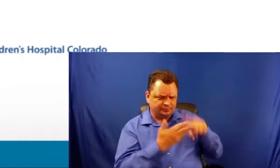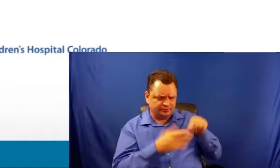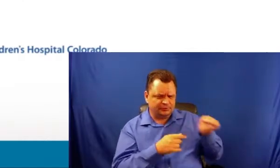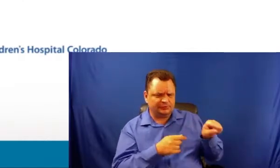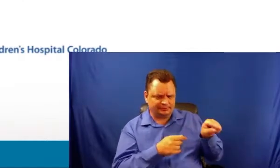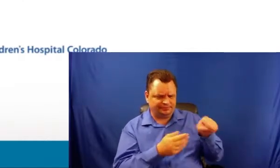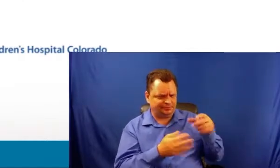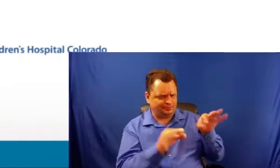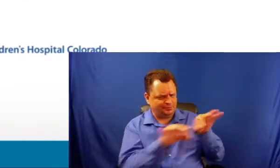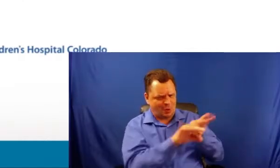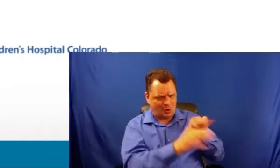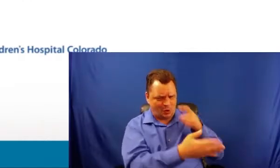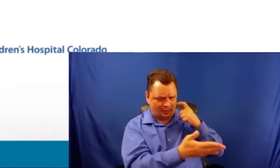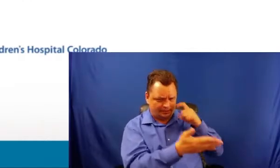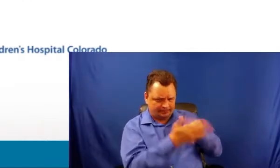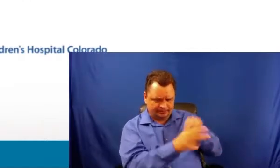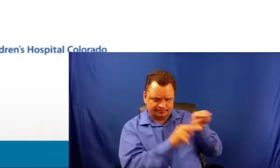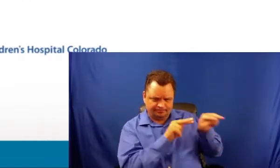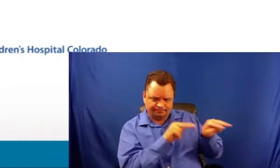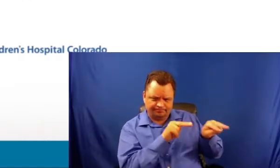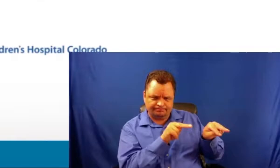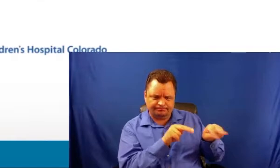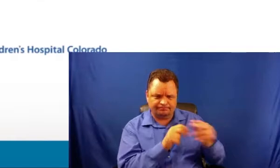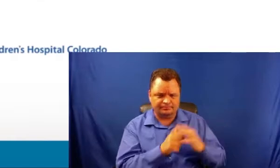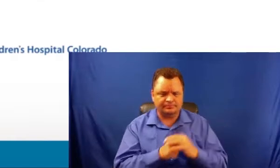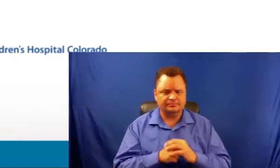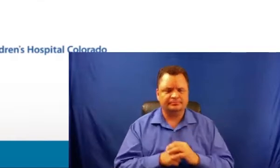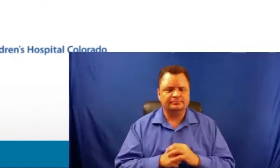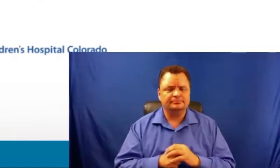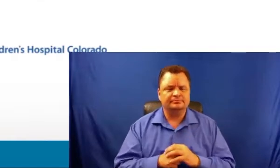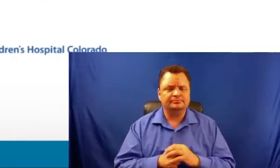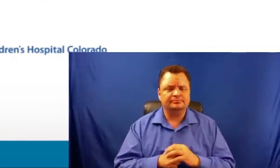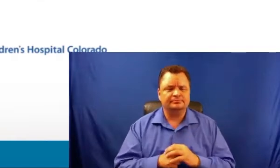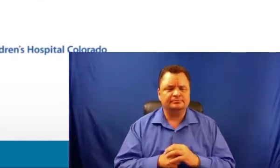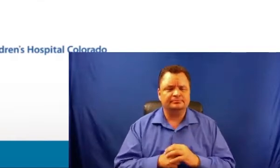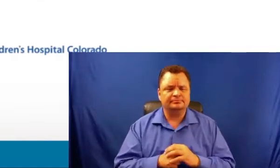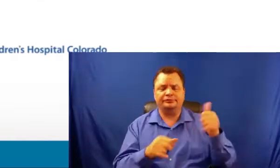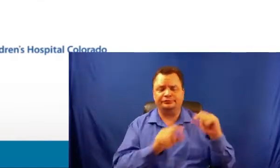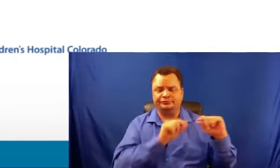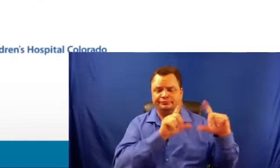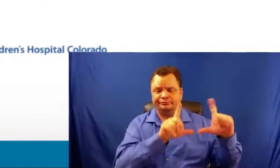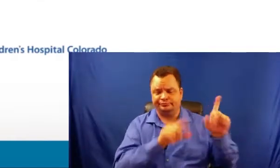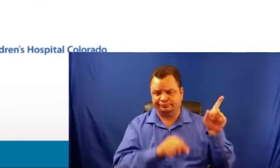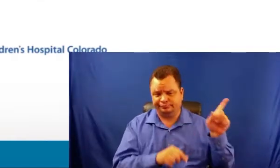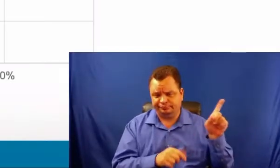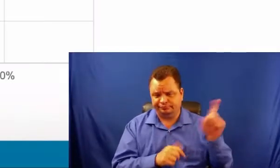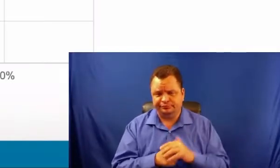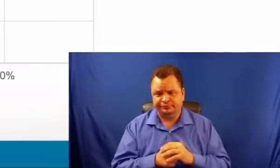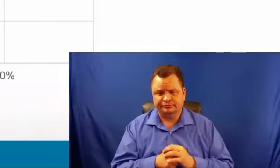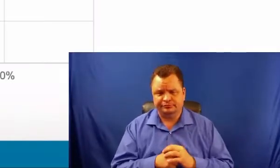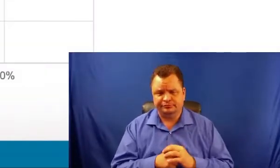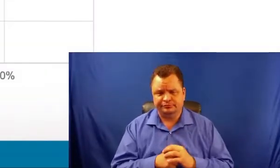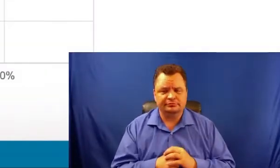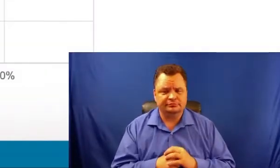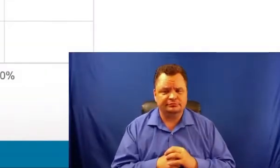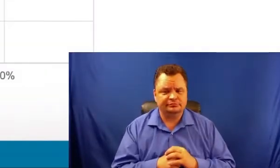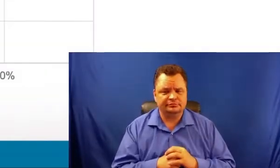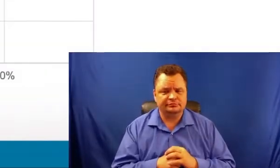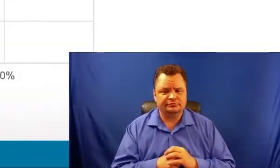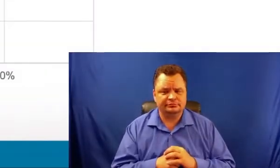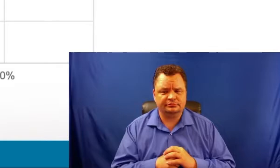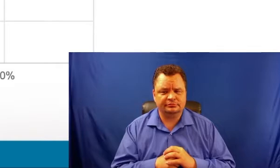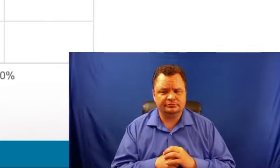point in time. If we could move to the next slide, that would be great. Yes, please. Commissioner Gonzalez. Steve, just a